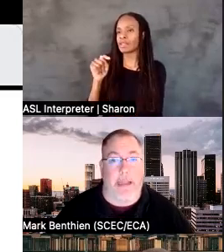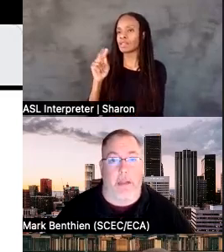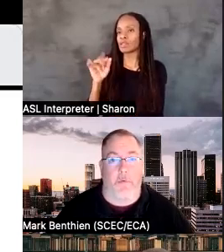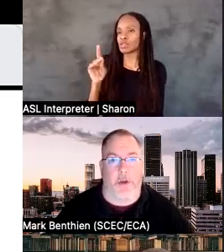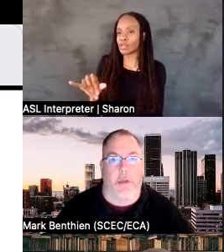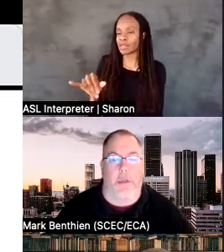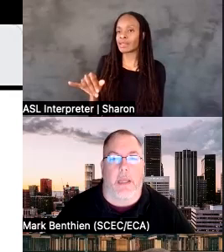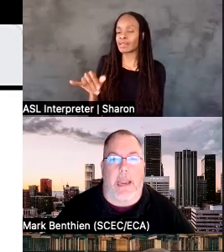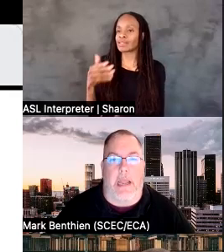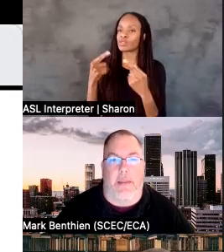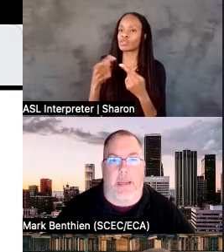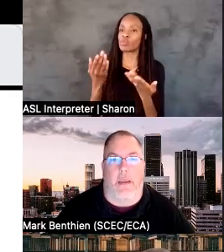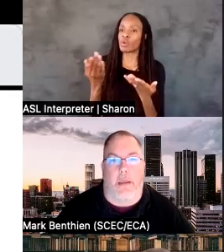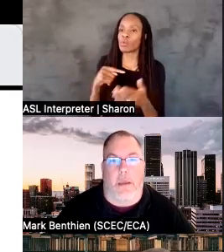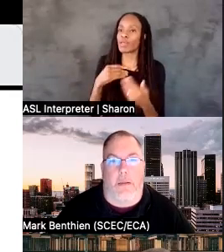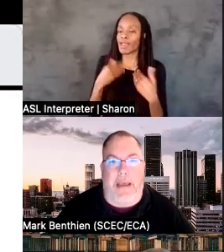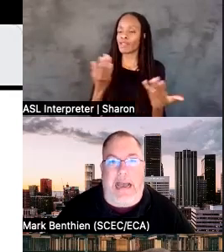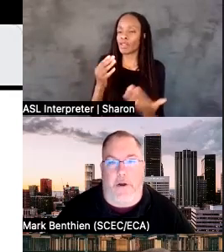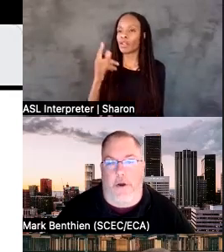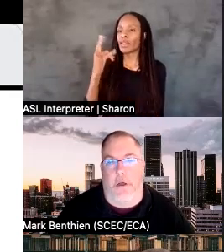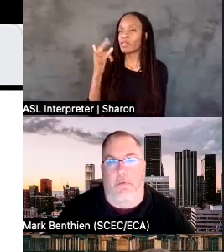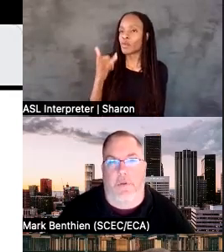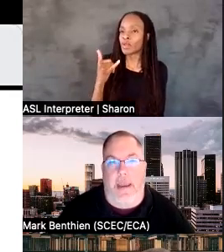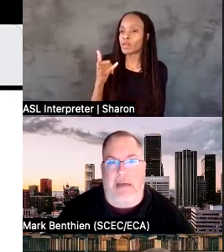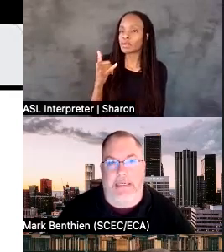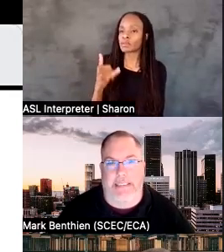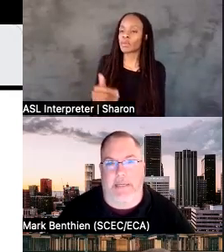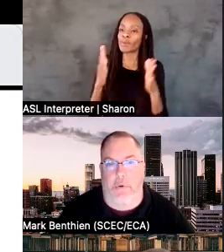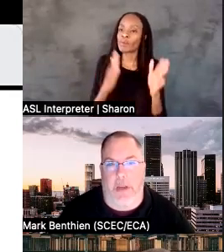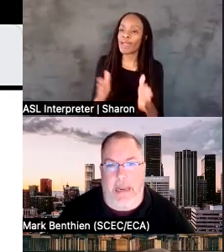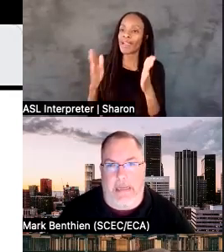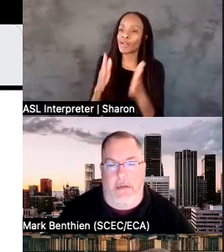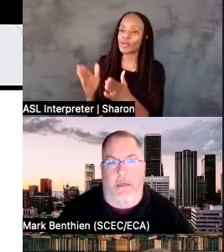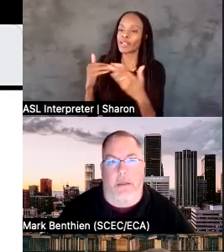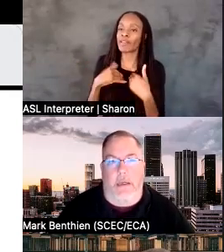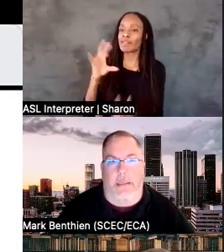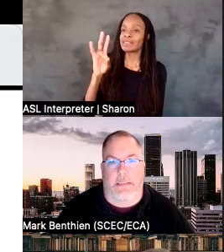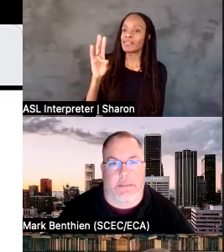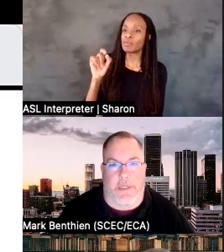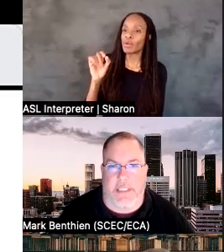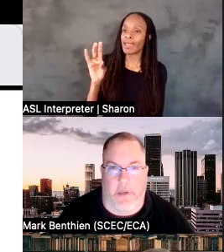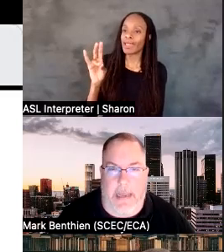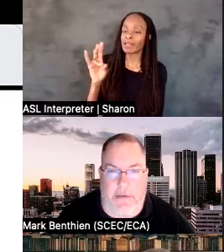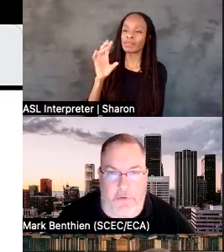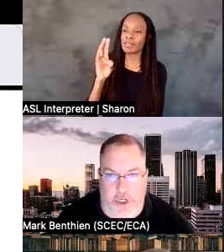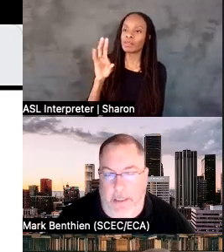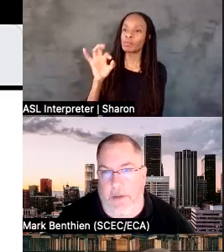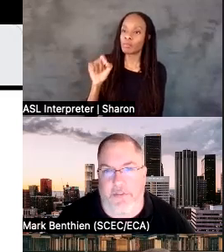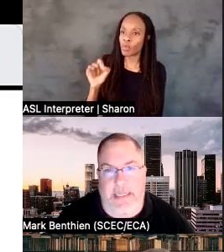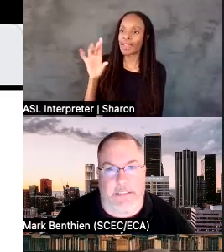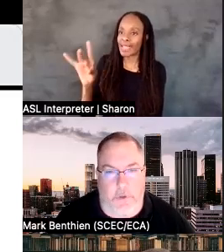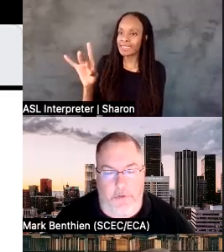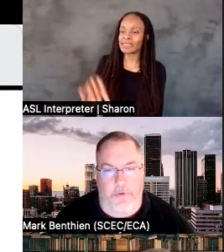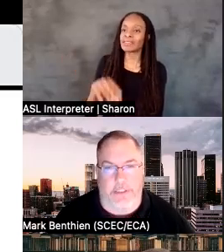have here in California. And the pattern of having a 7.8, 6.7 aftershock,